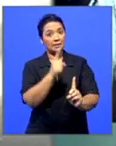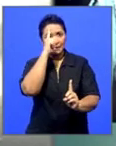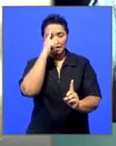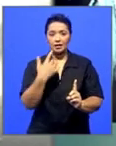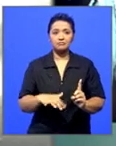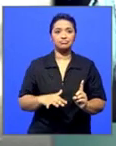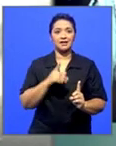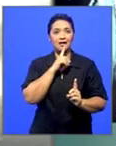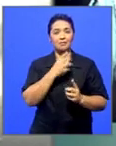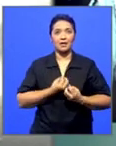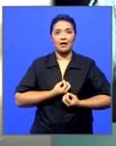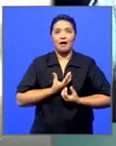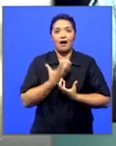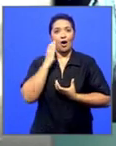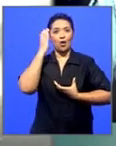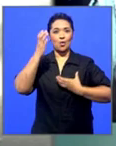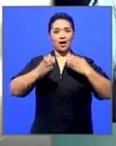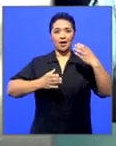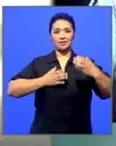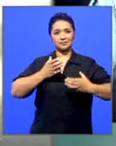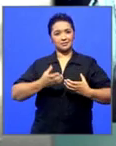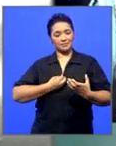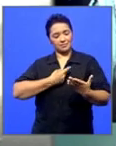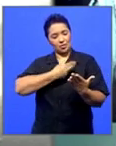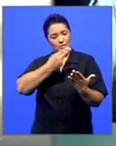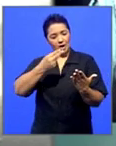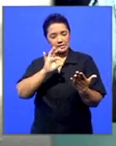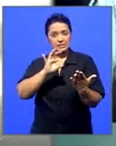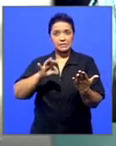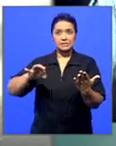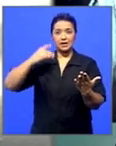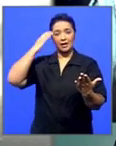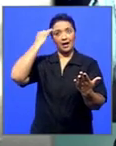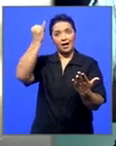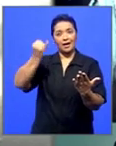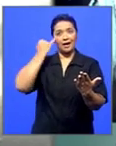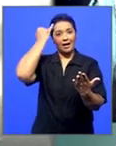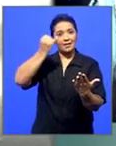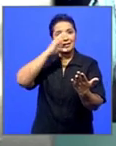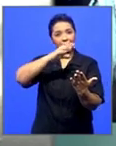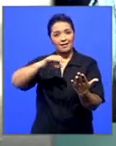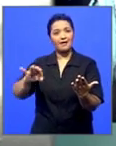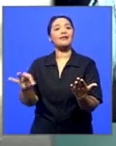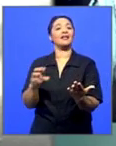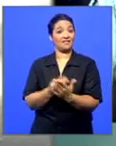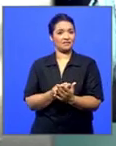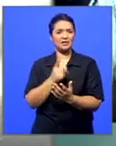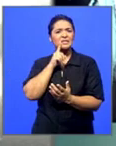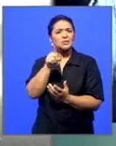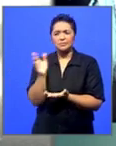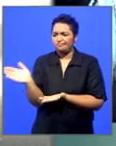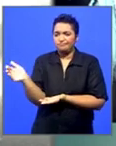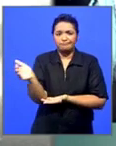to get the creative juices flowing in anyone. I mean, he's inspired so many artists. But tell us how you sourced these poems,